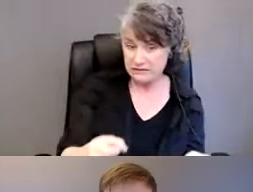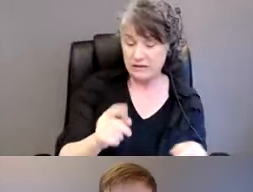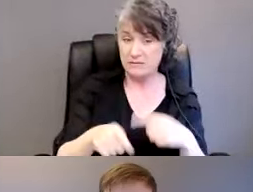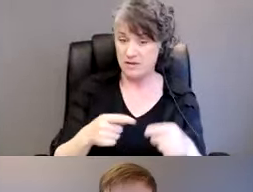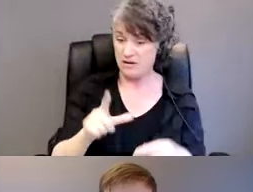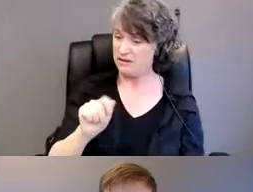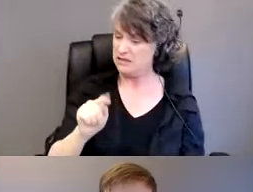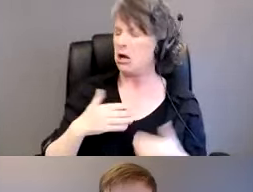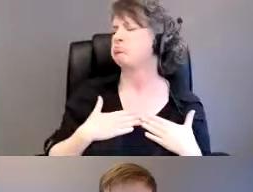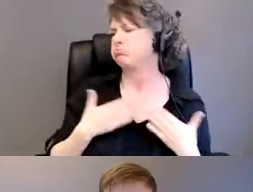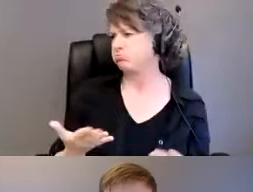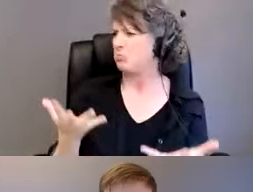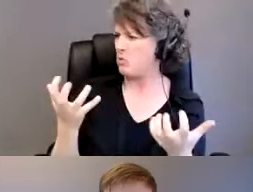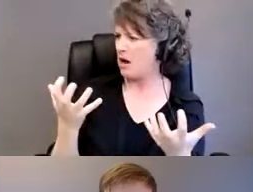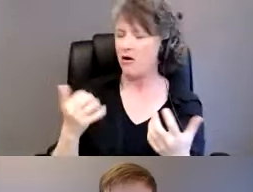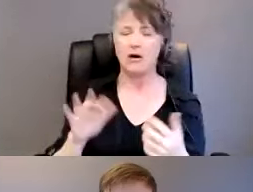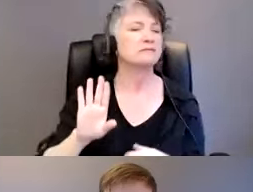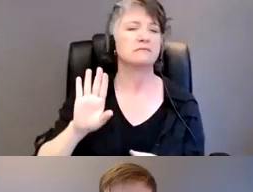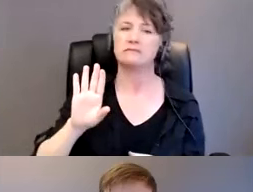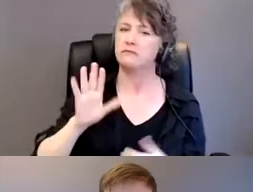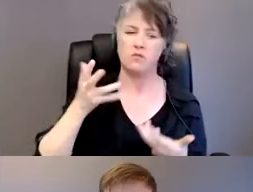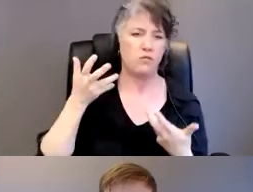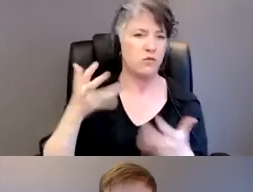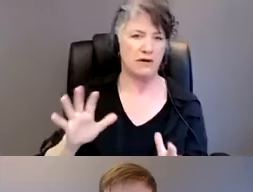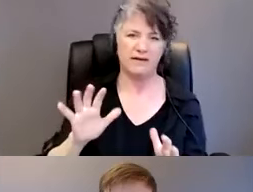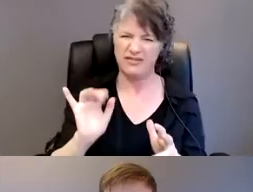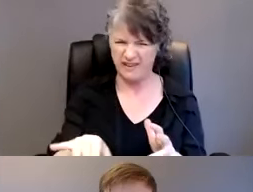long-term care. Next slide, please.